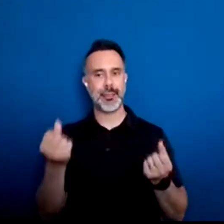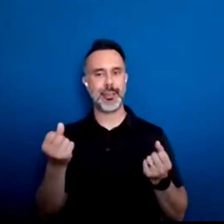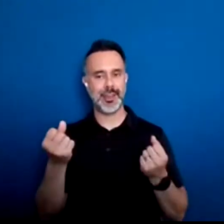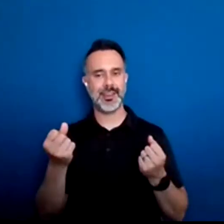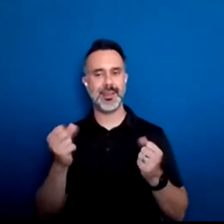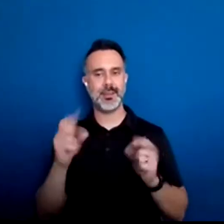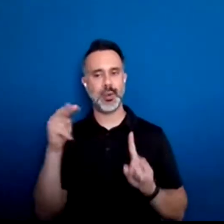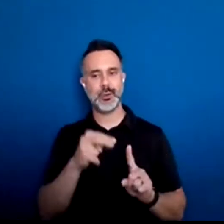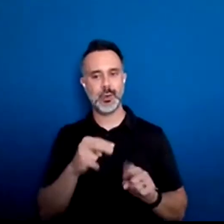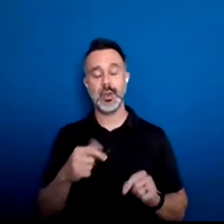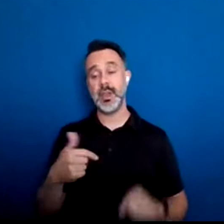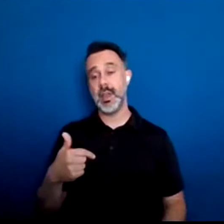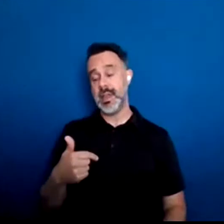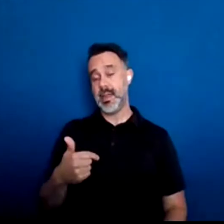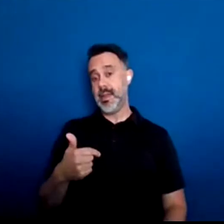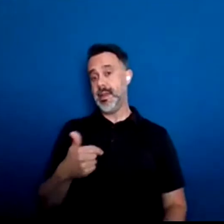think